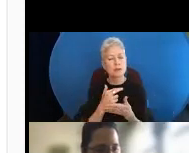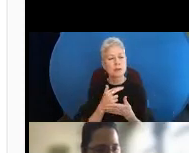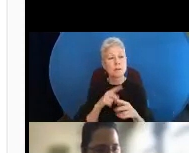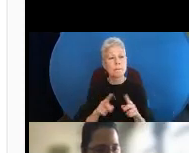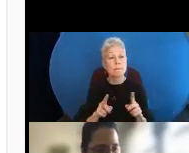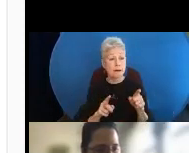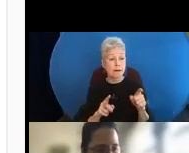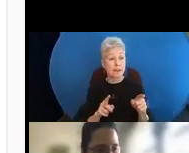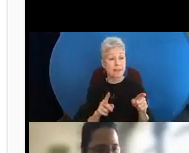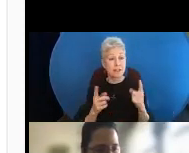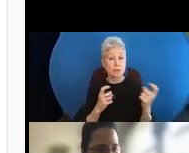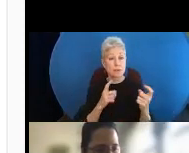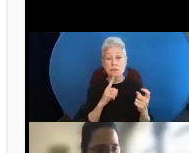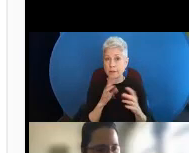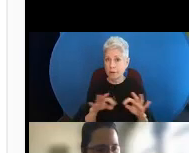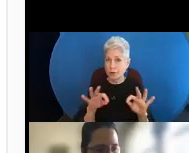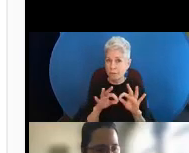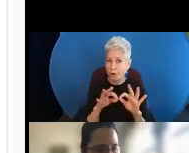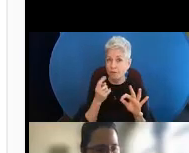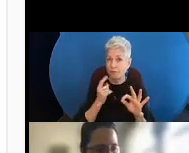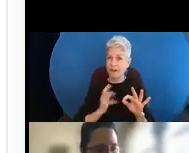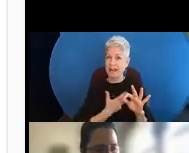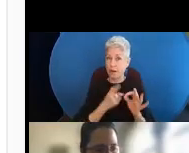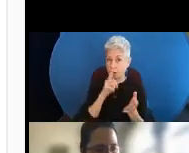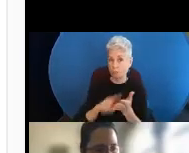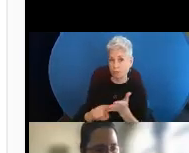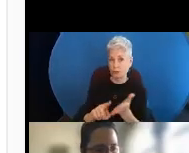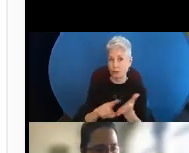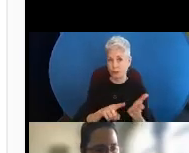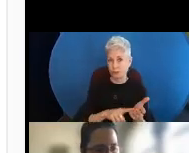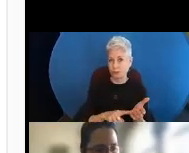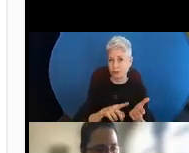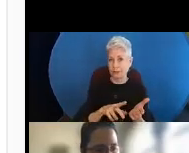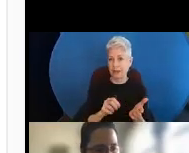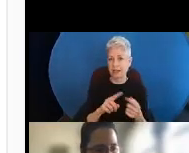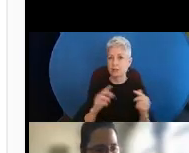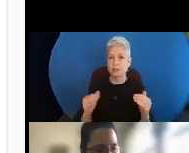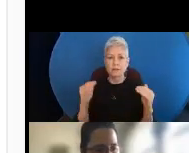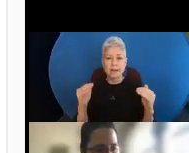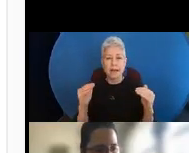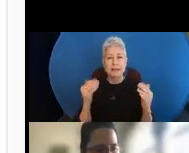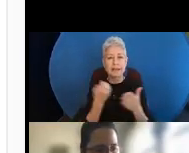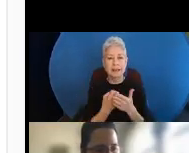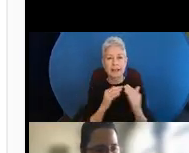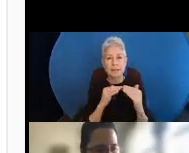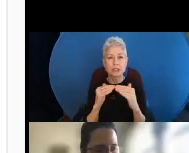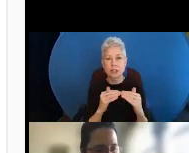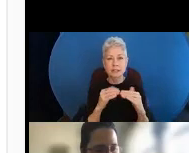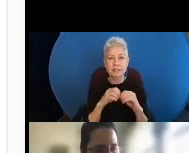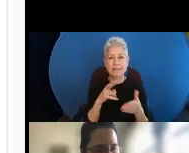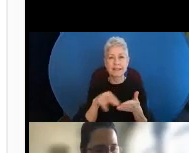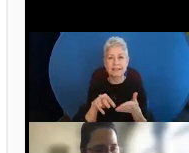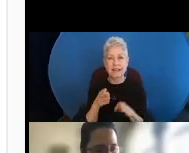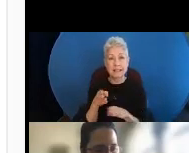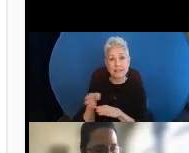questions are important to us for our research and to advance economic justice in the dance field. But they